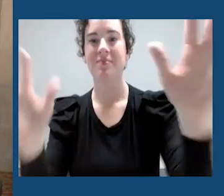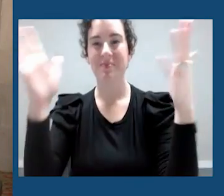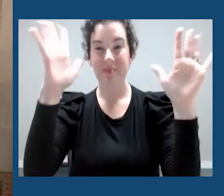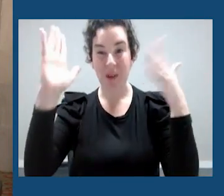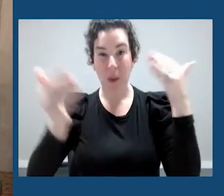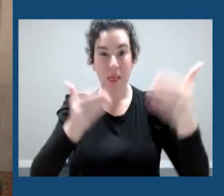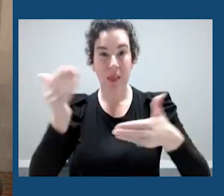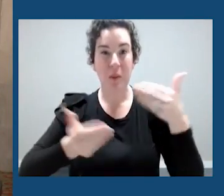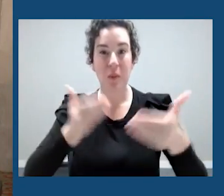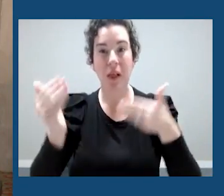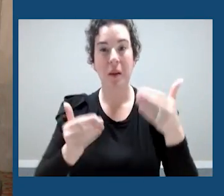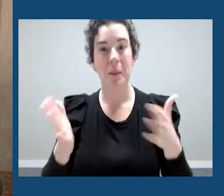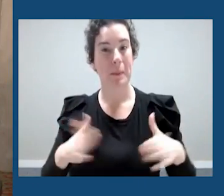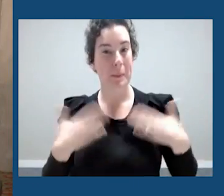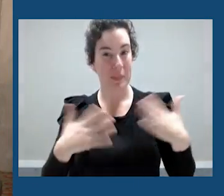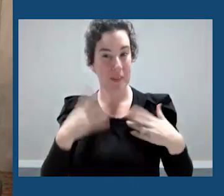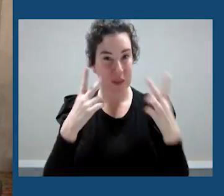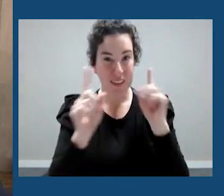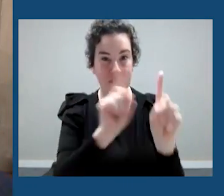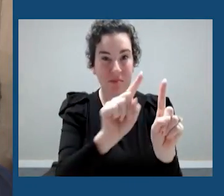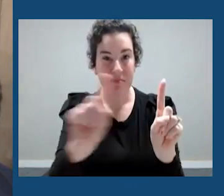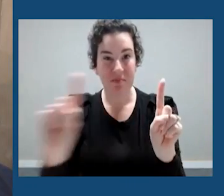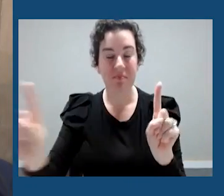welcome. Good to see everybody.